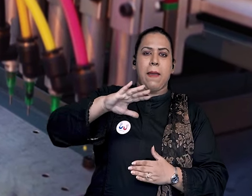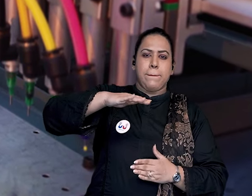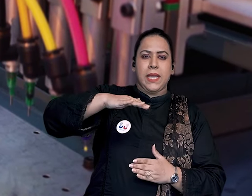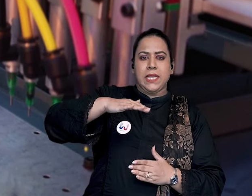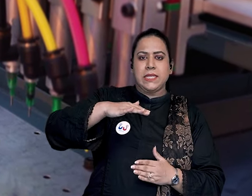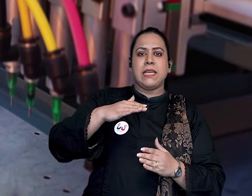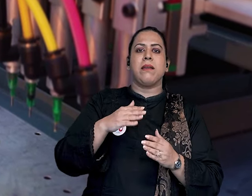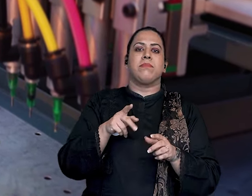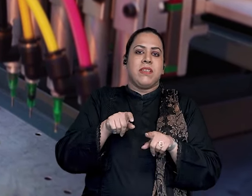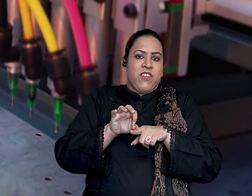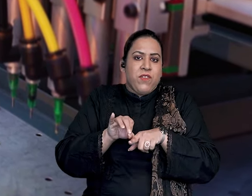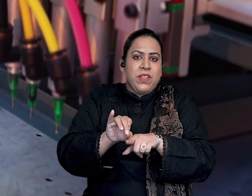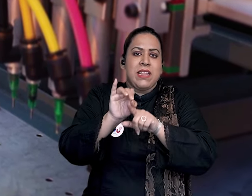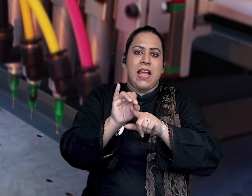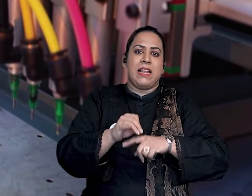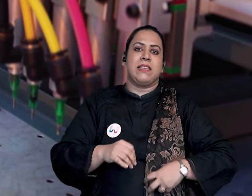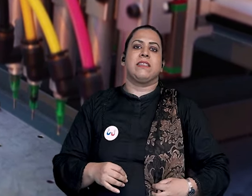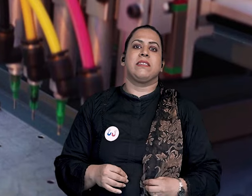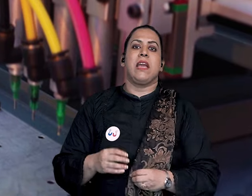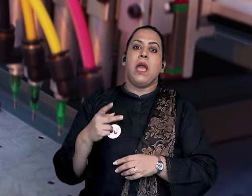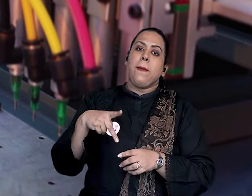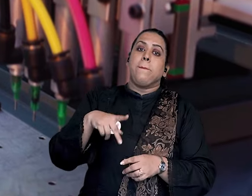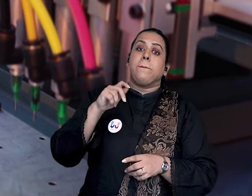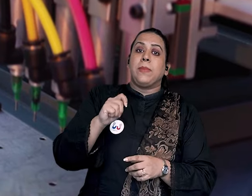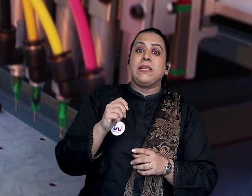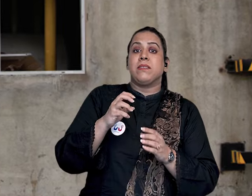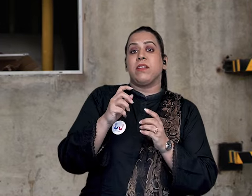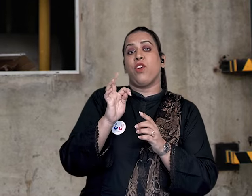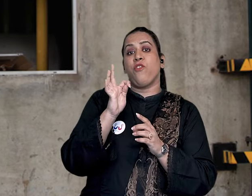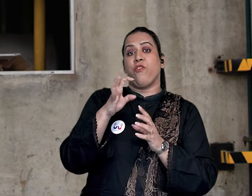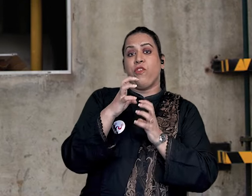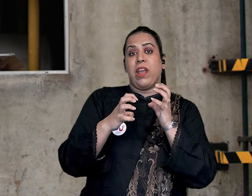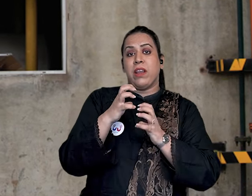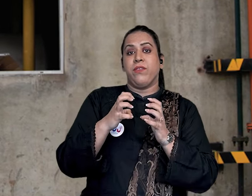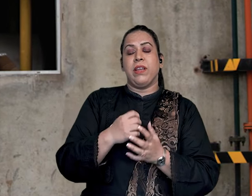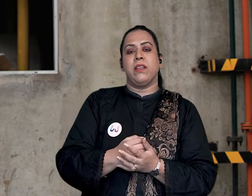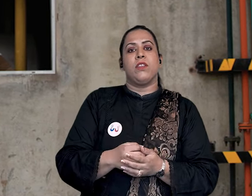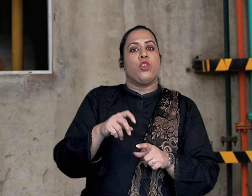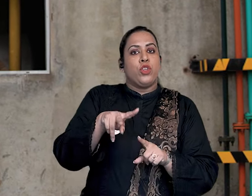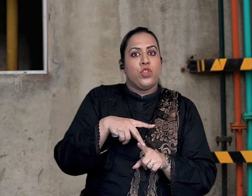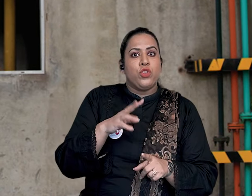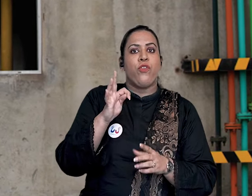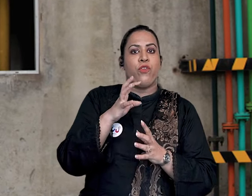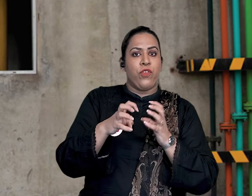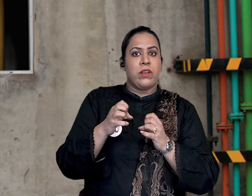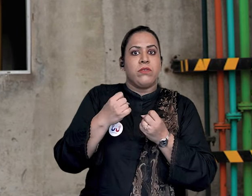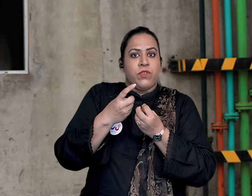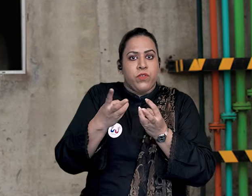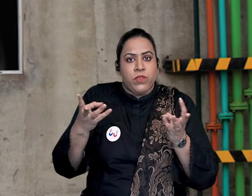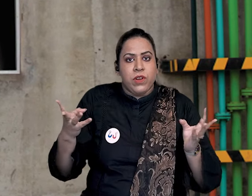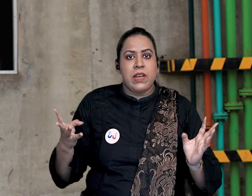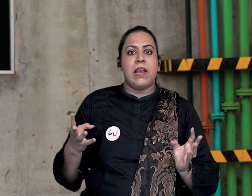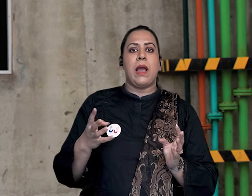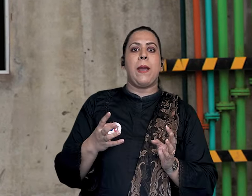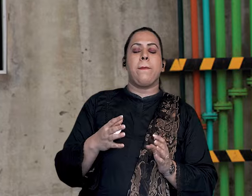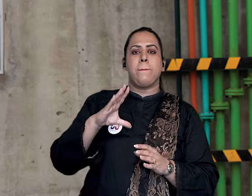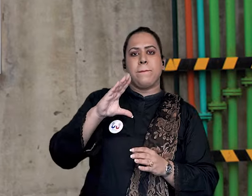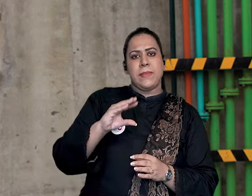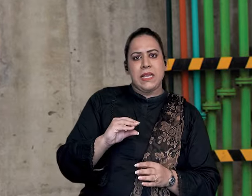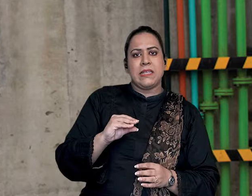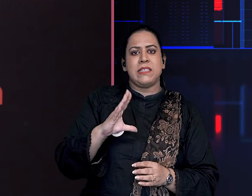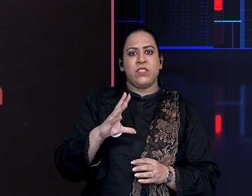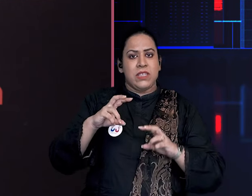explored, from chemical plant to the whole stitching department to the manufacturing of a complete shoe. The